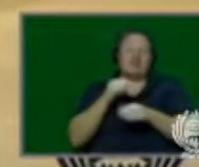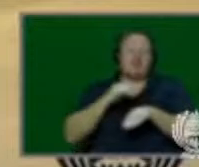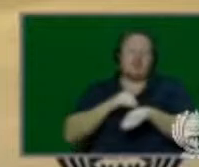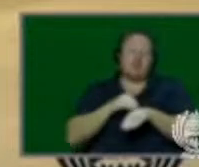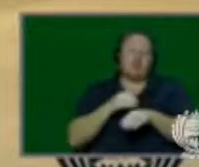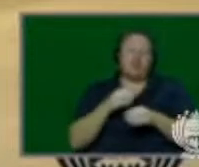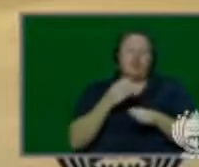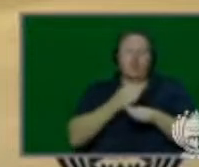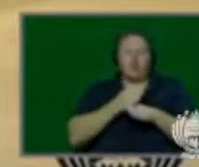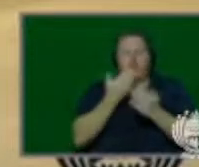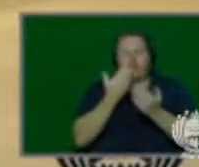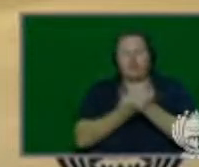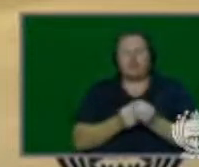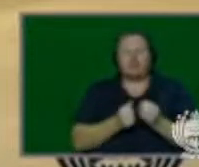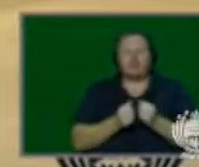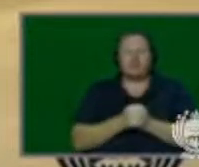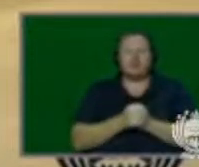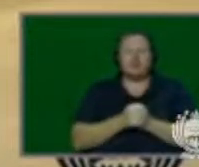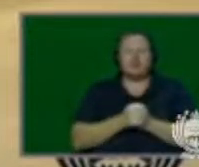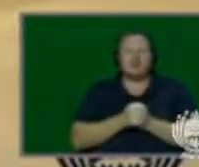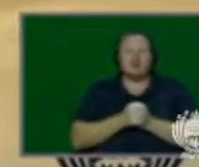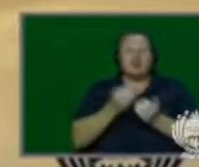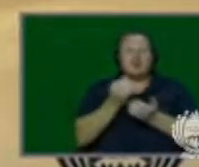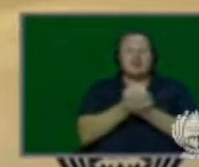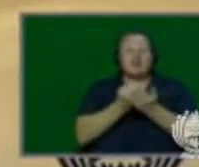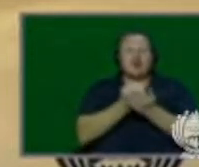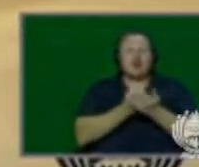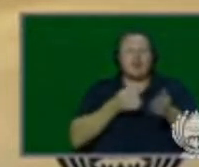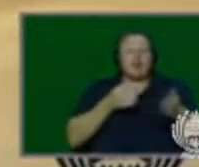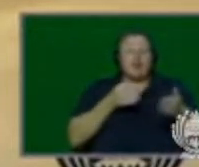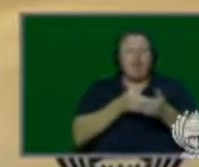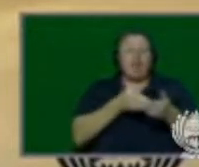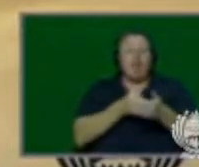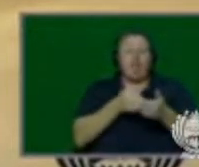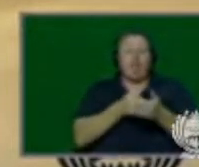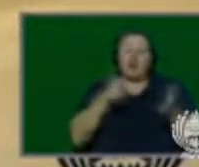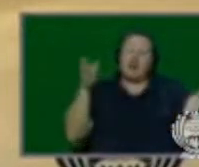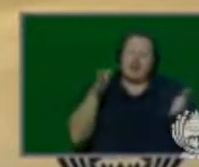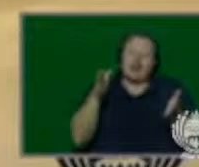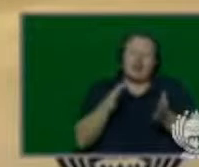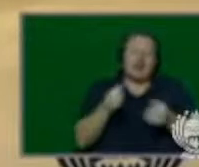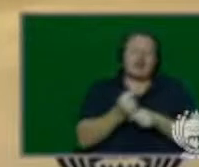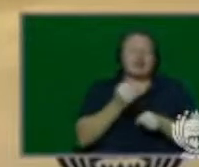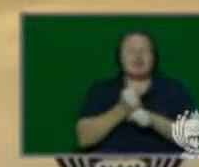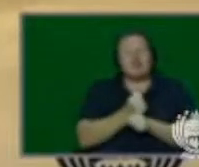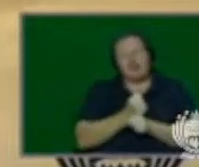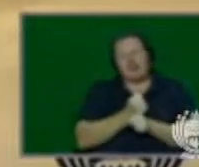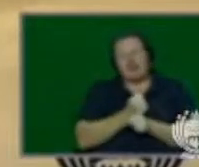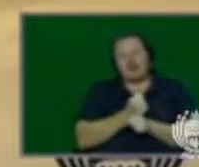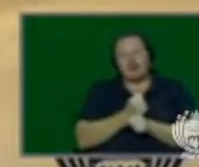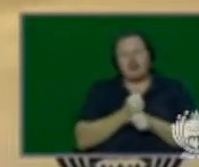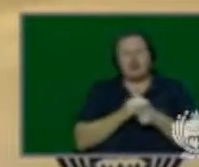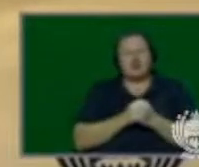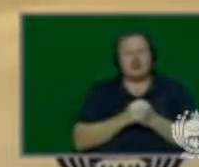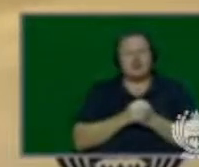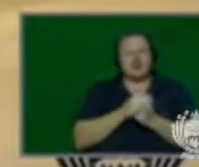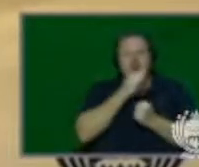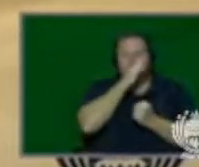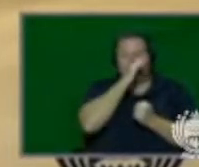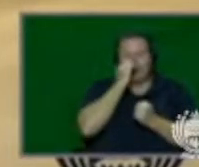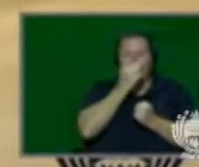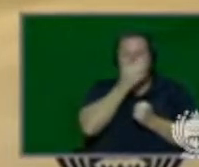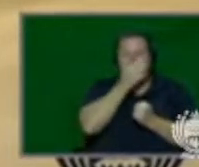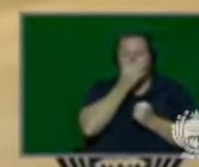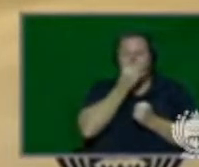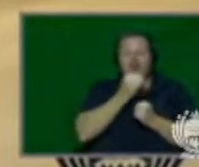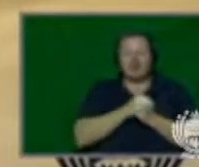eased economic bottlenecks and built on the successes. So phase 2 of OV will focus on